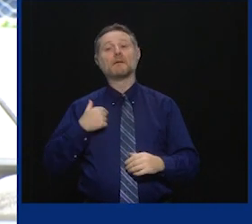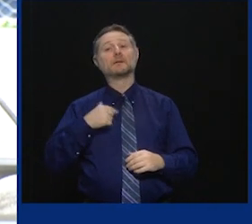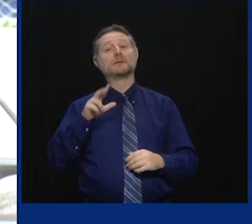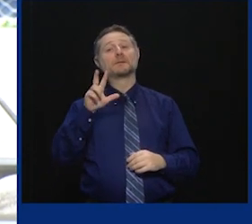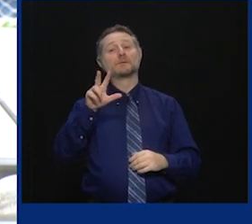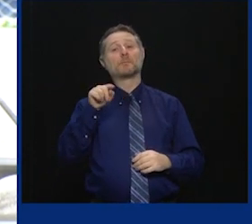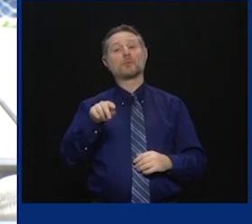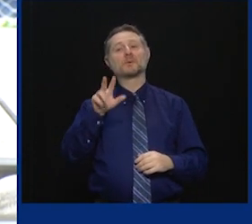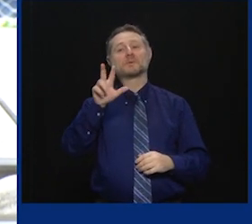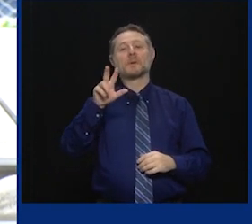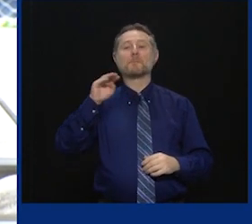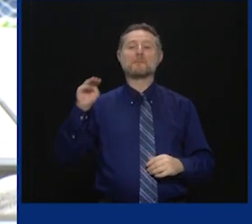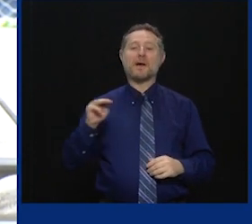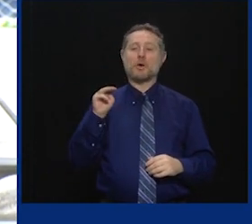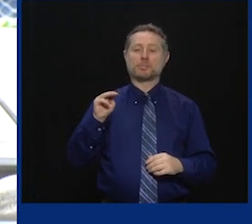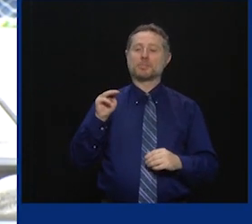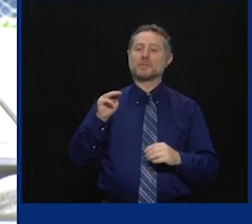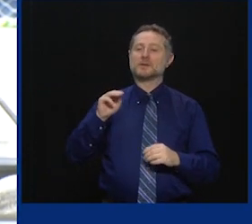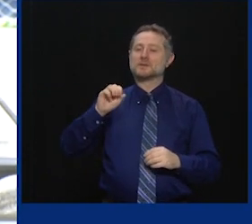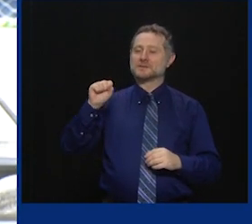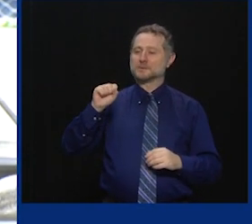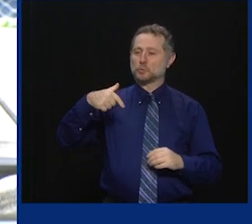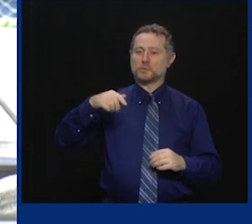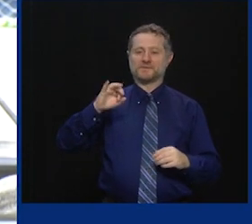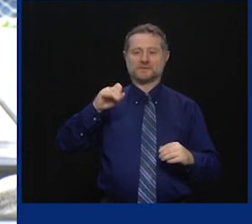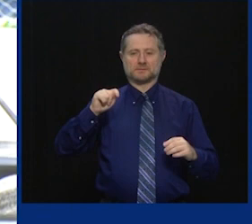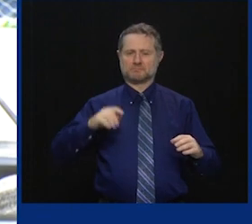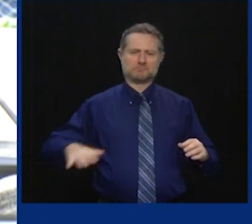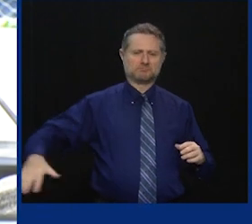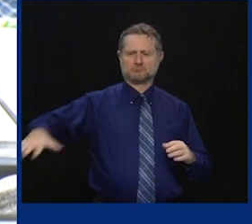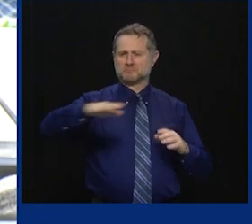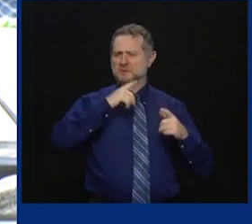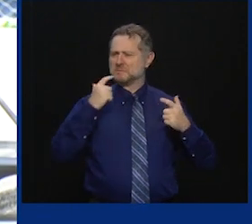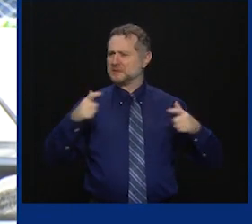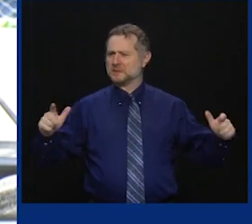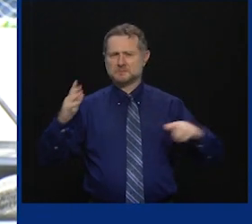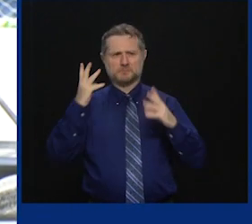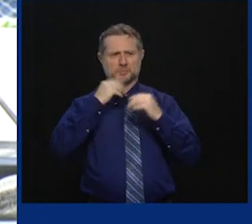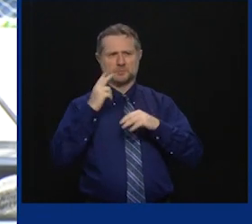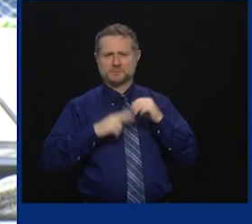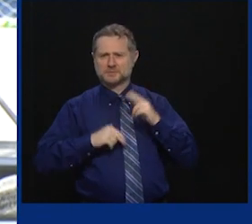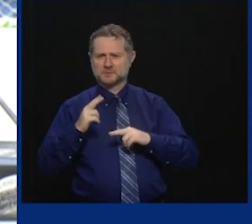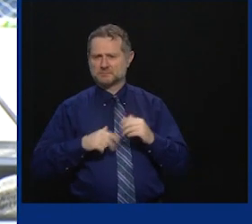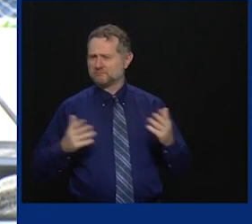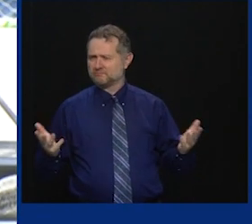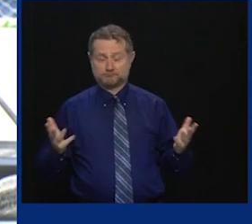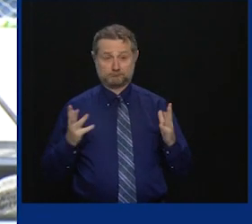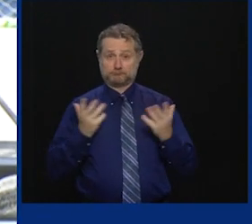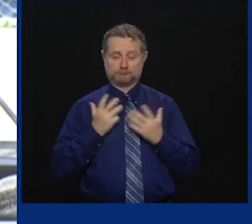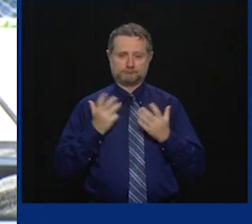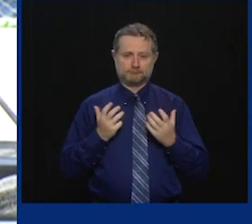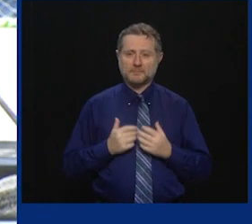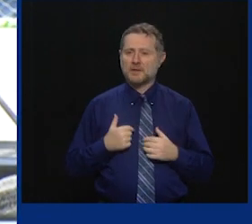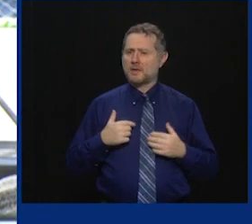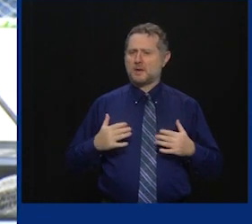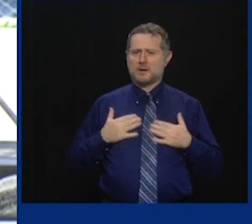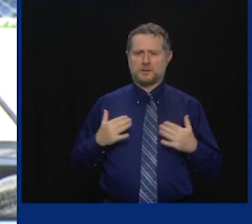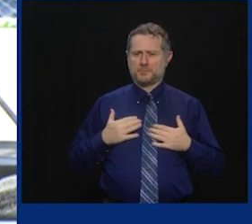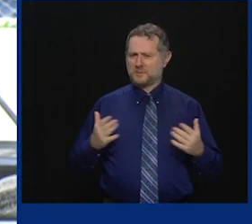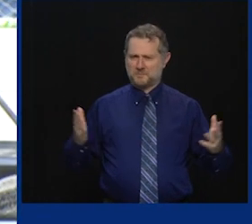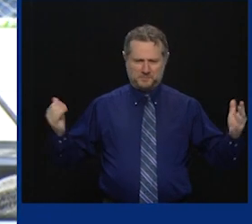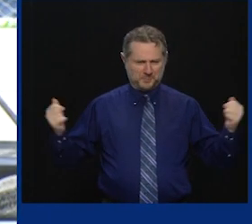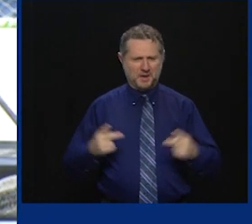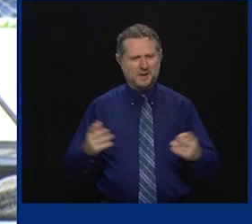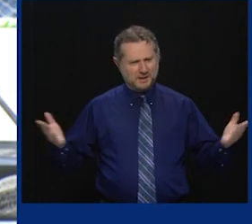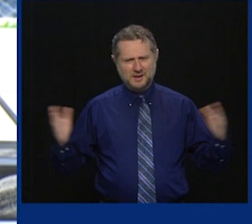of magnificent space here in a place that is just spectacularly gorgeous. I'm really happy to be back here too. This